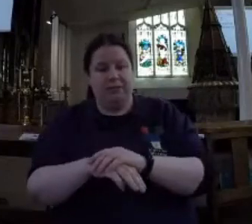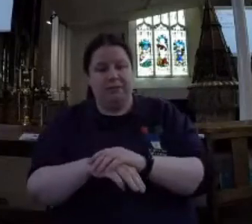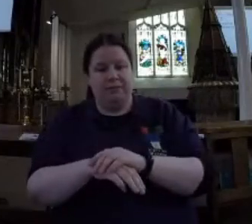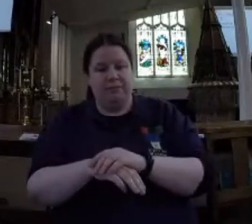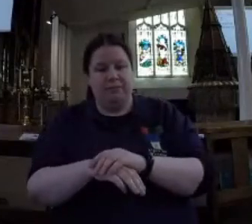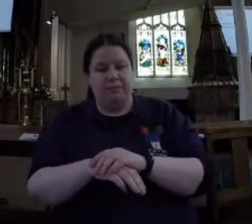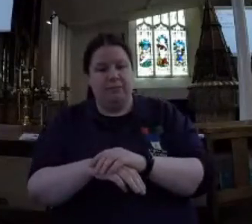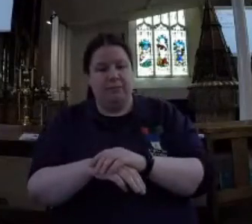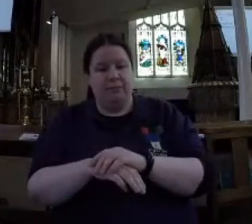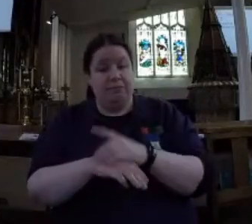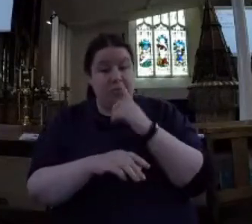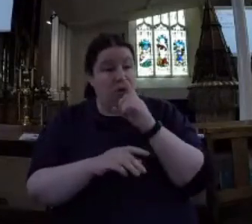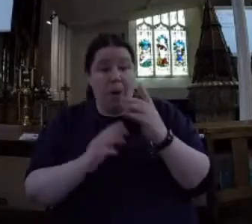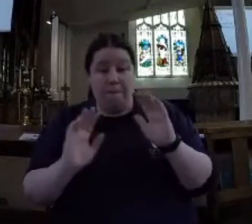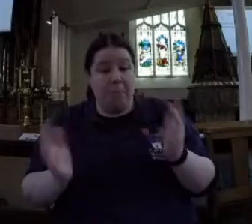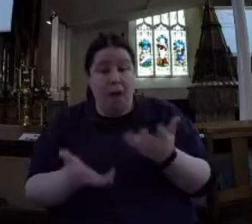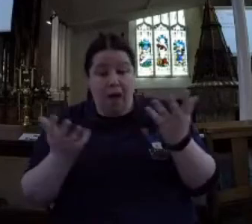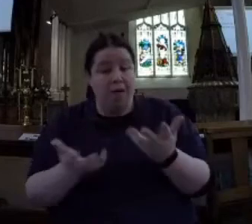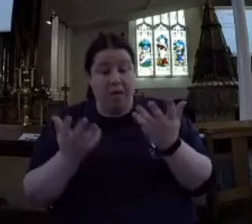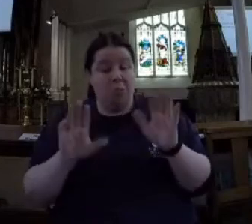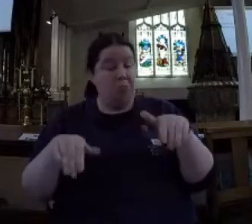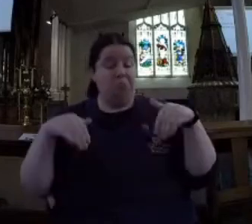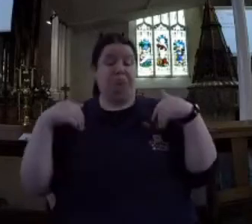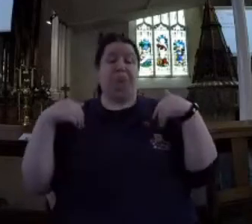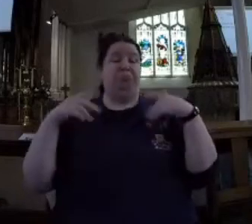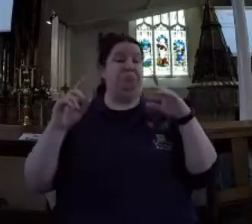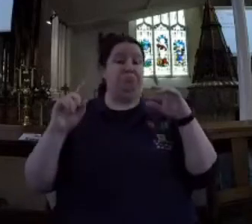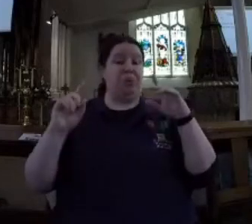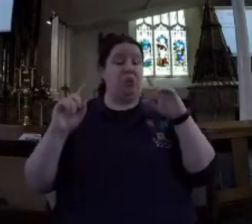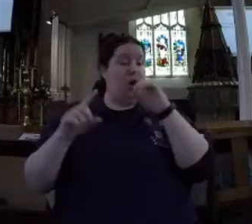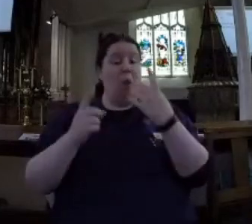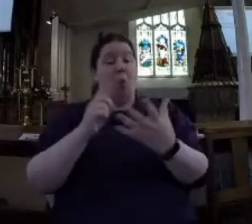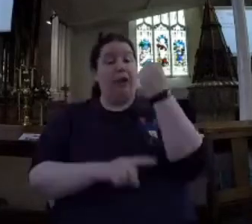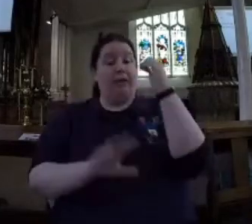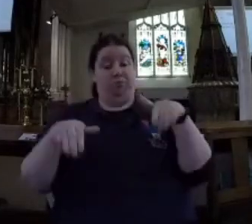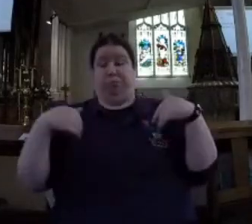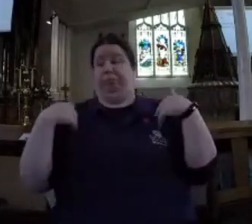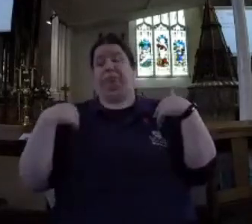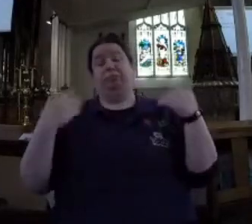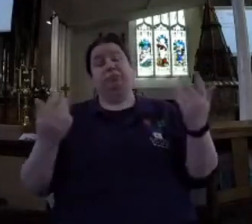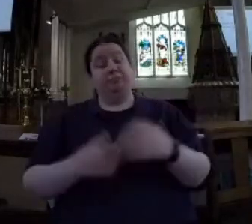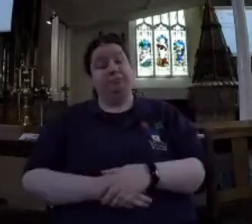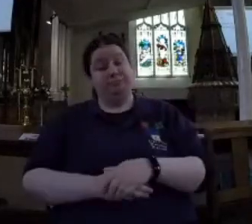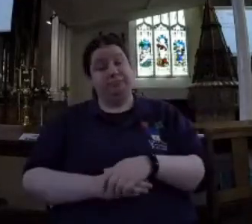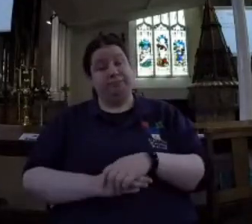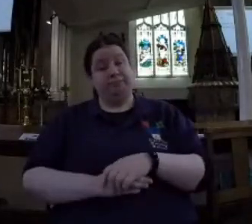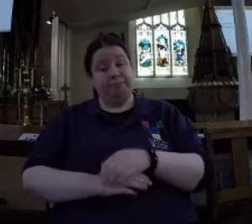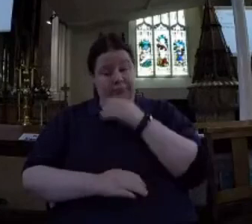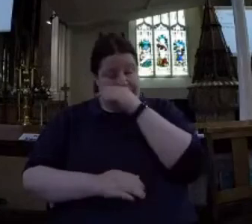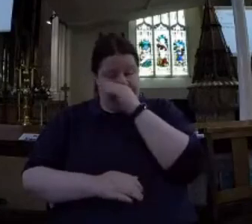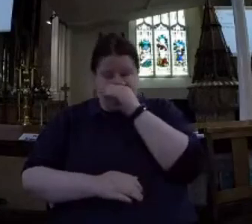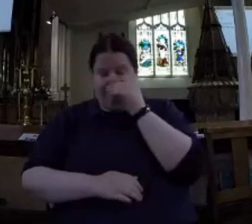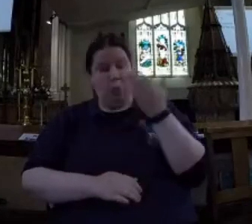a game if you don't play with it. If you don't play the game, you've got no chance of winning. A while ago, I